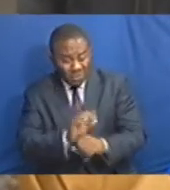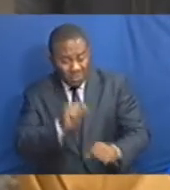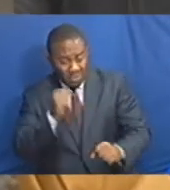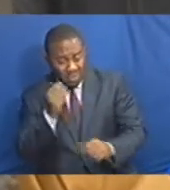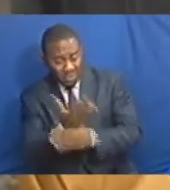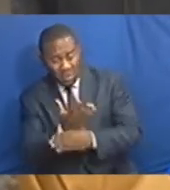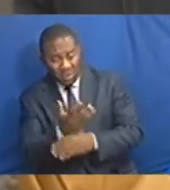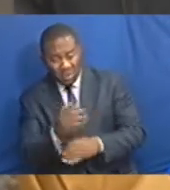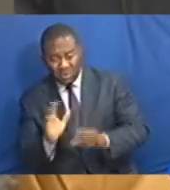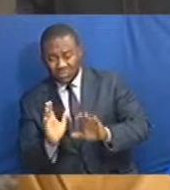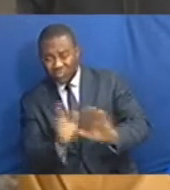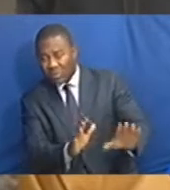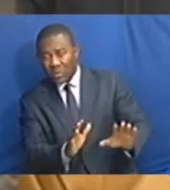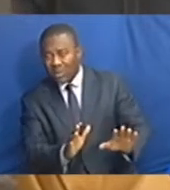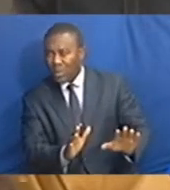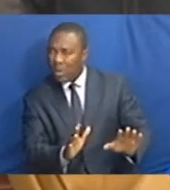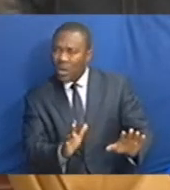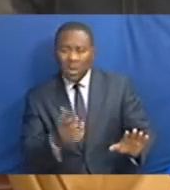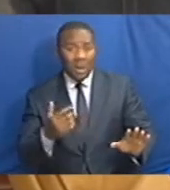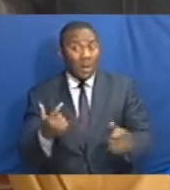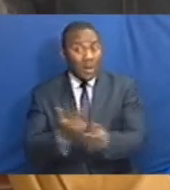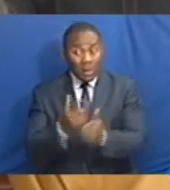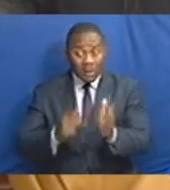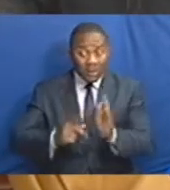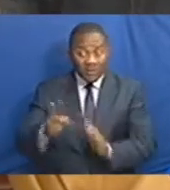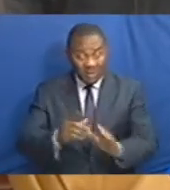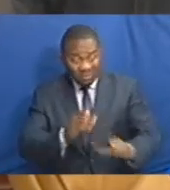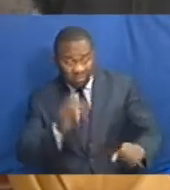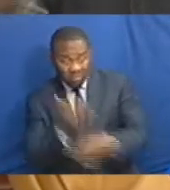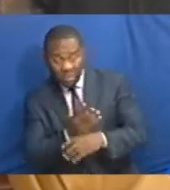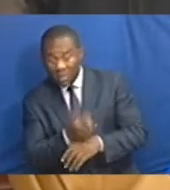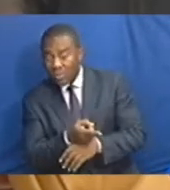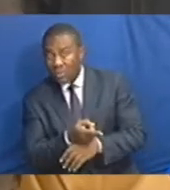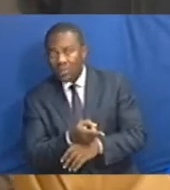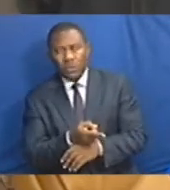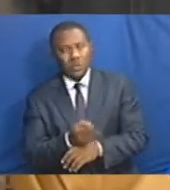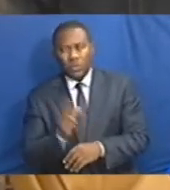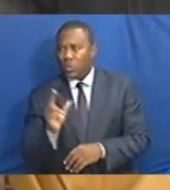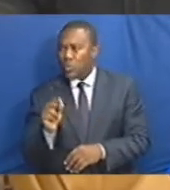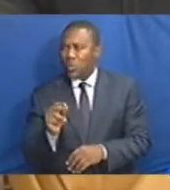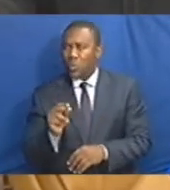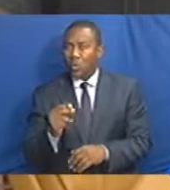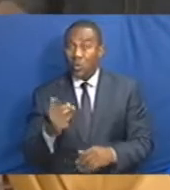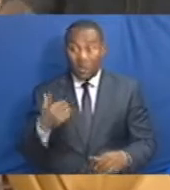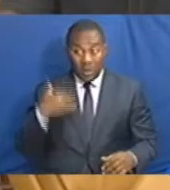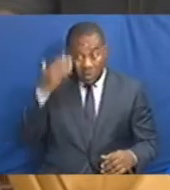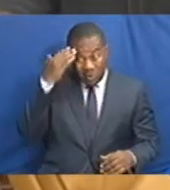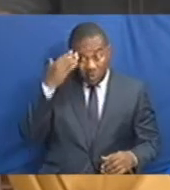behind. So this government has clear-cut policy, and I believe my colleagues in Trade and